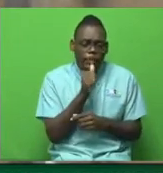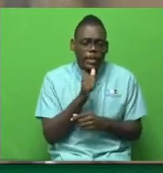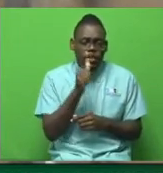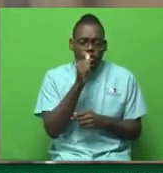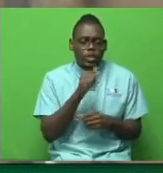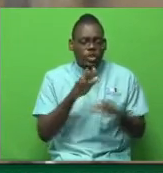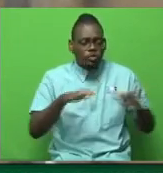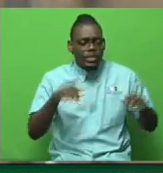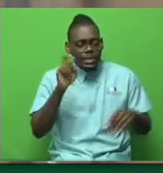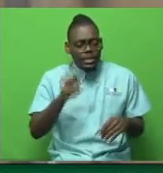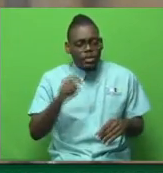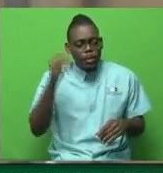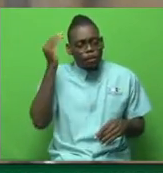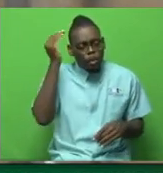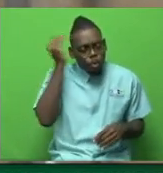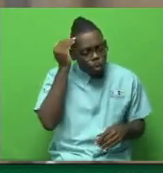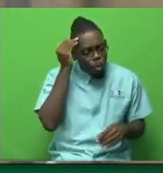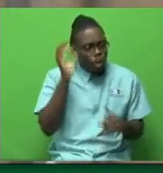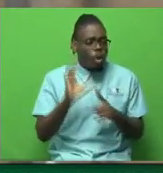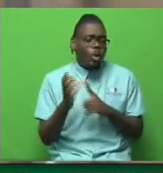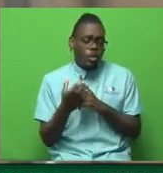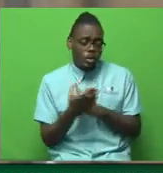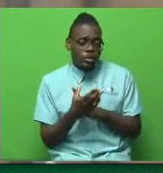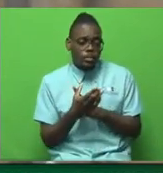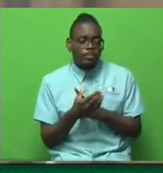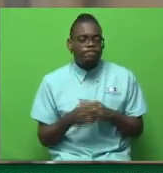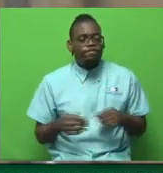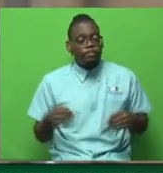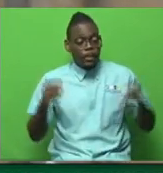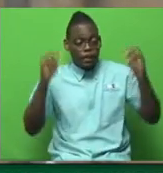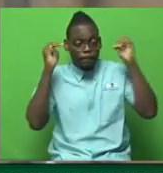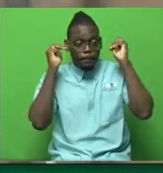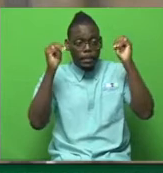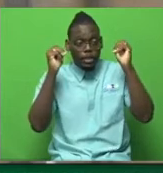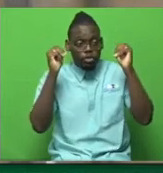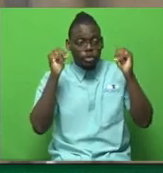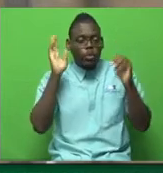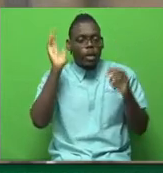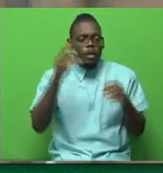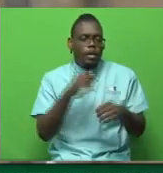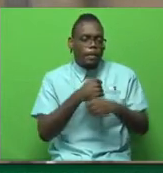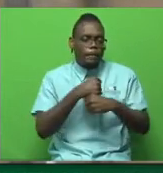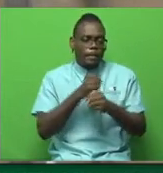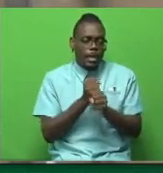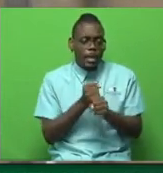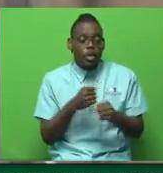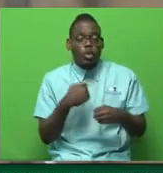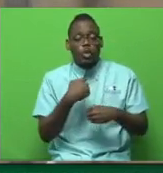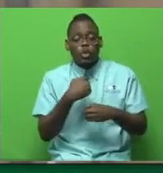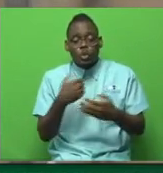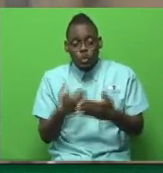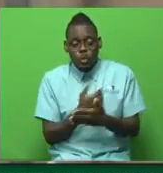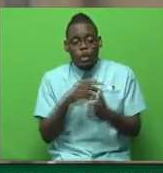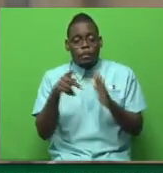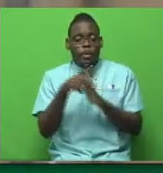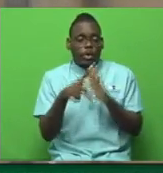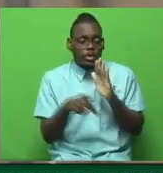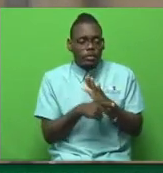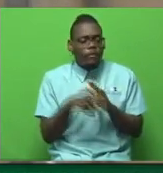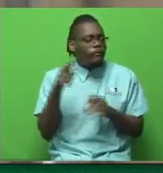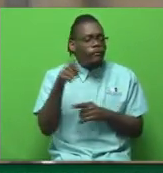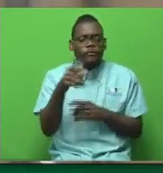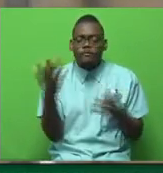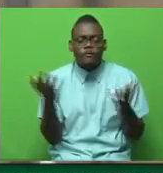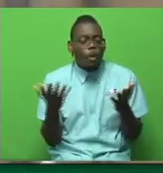the ministry is formulating a patriotism policy which would encapsulate all the things on the official curriculum that we are doing